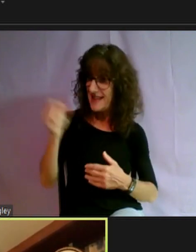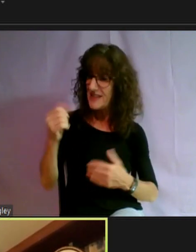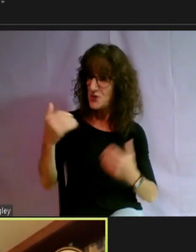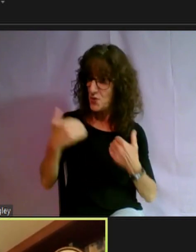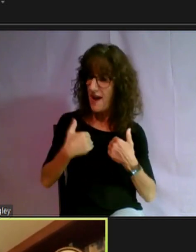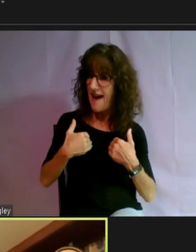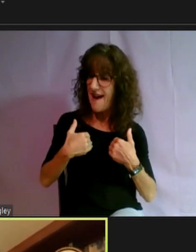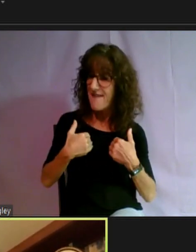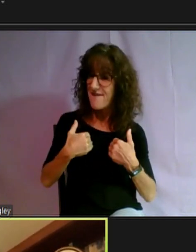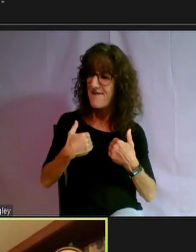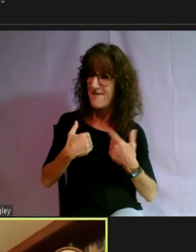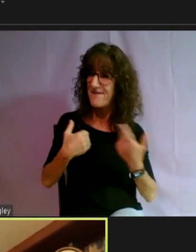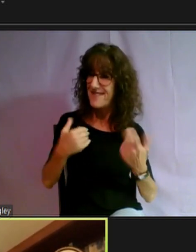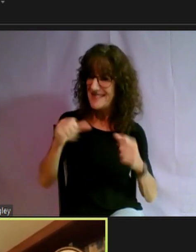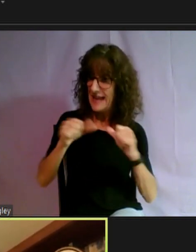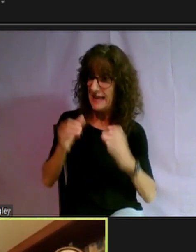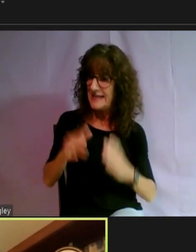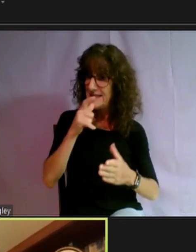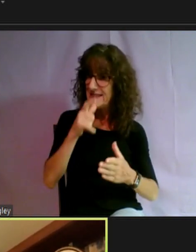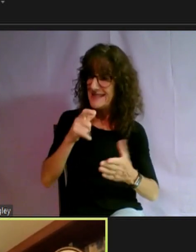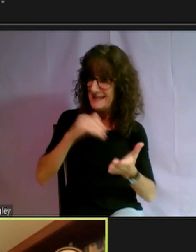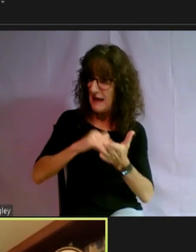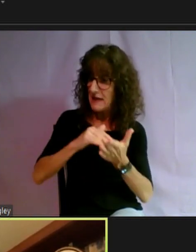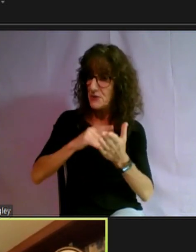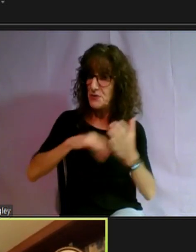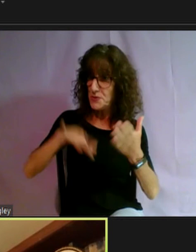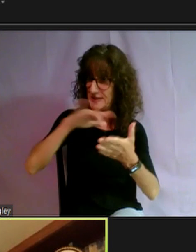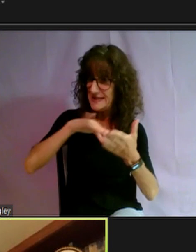Yeah. I mean, you have a whole department, right? Yeah.